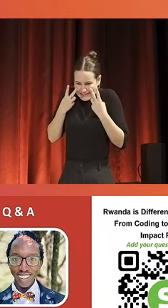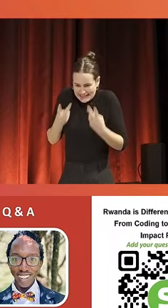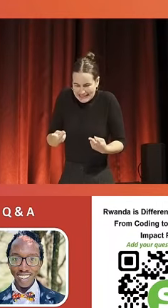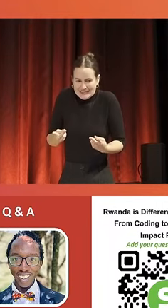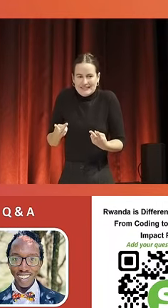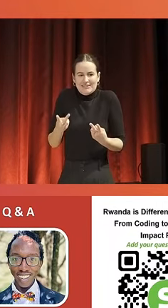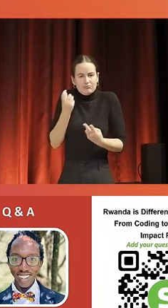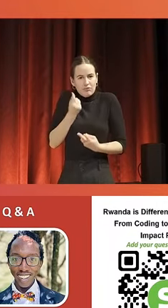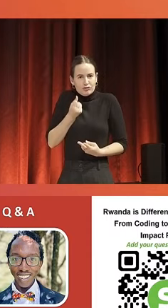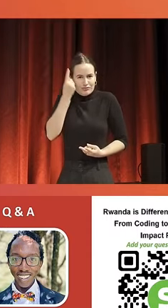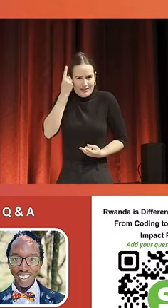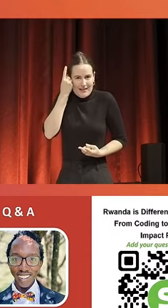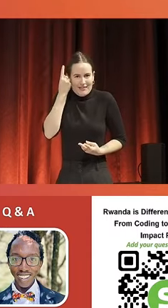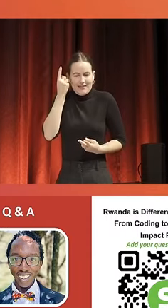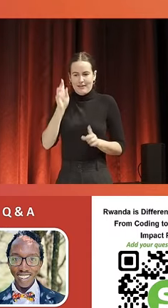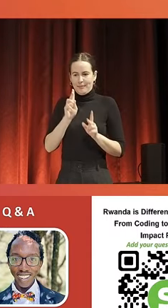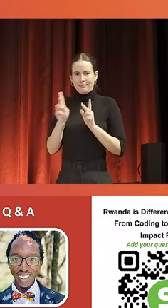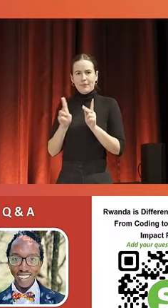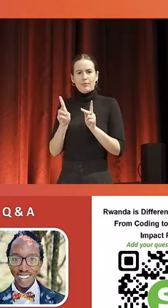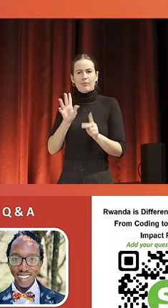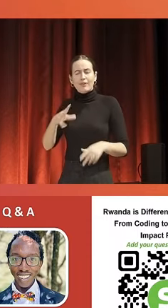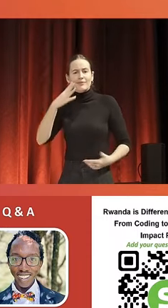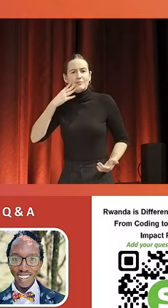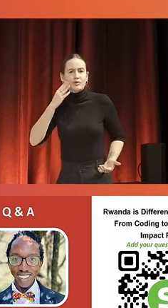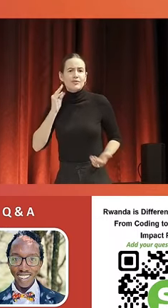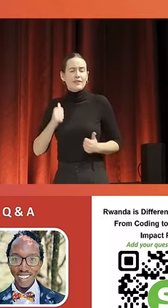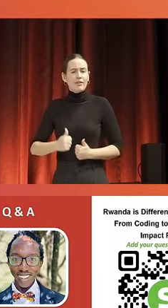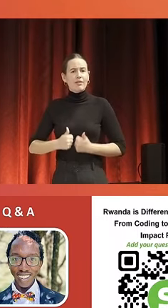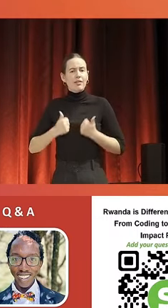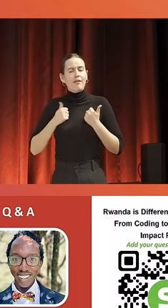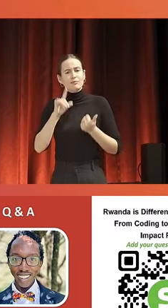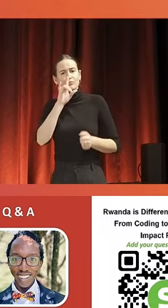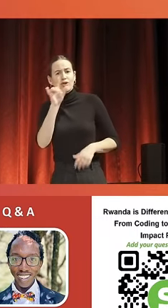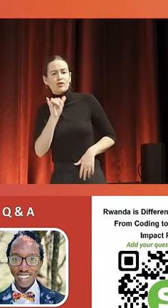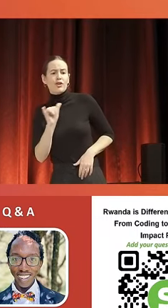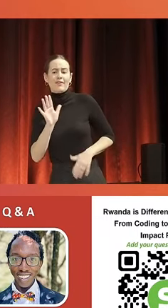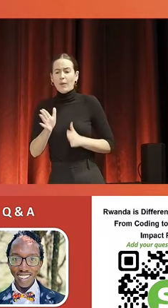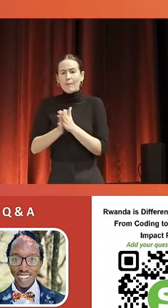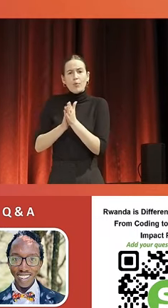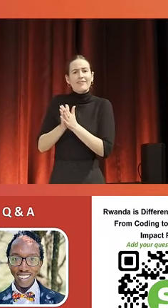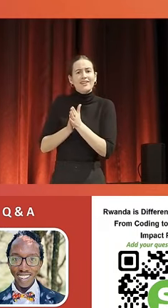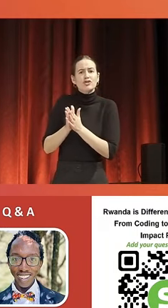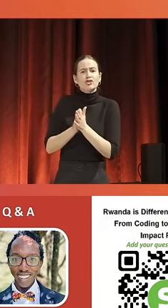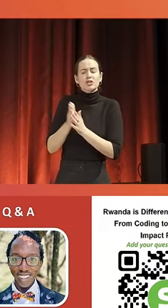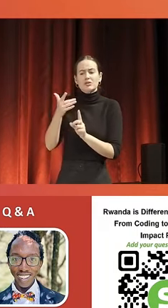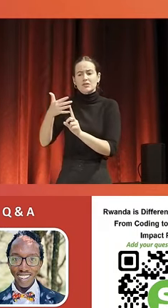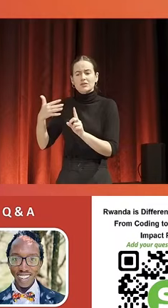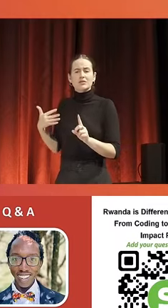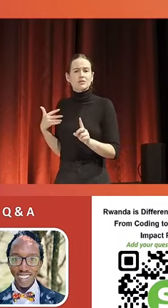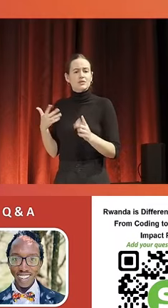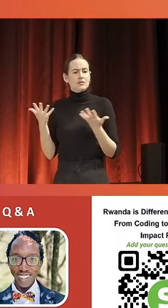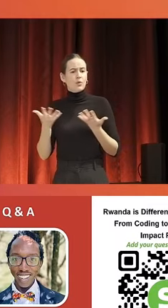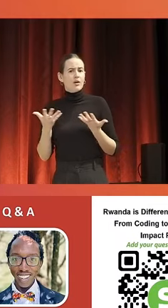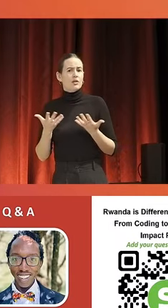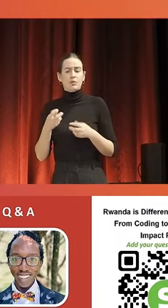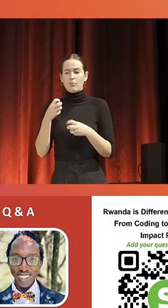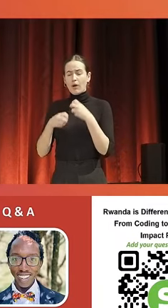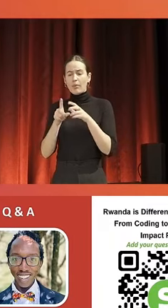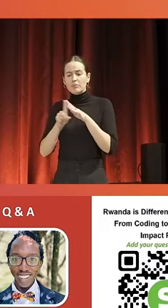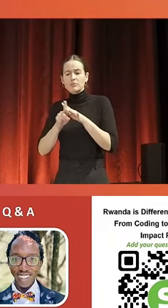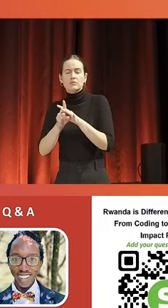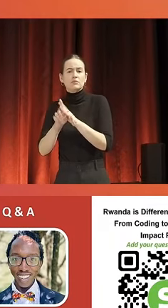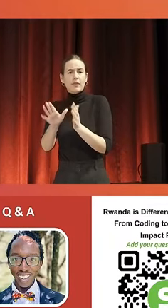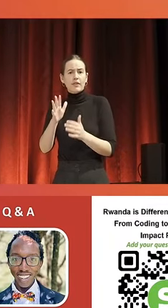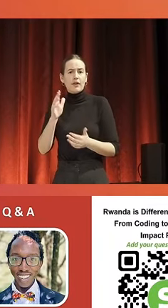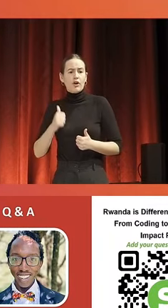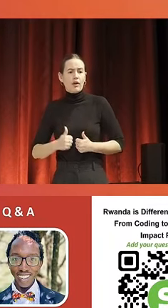understanding where are the people coming from, what motivates them, what kinds of problems do they